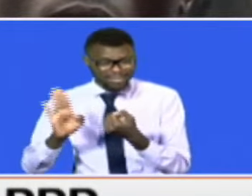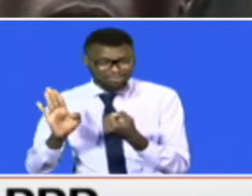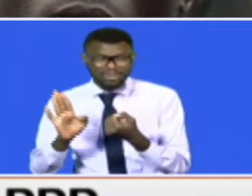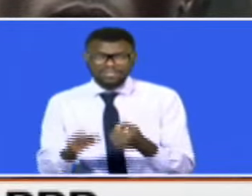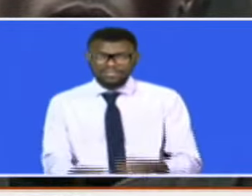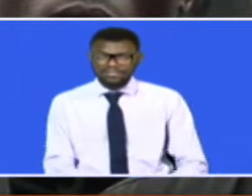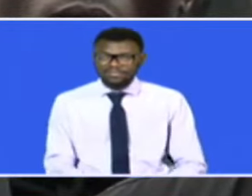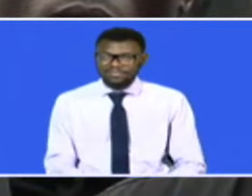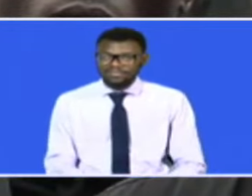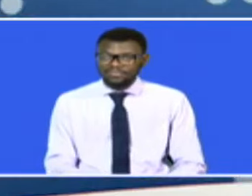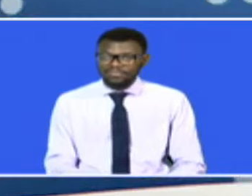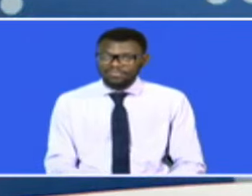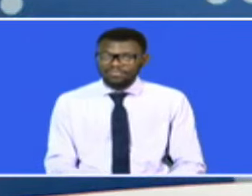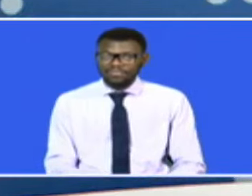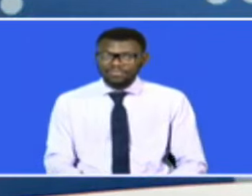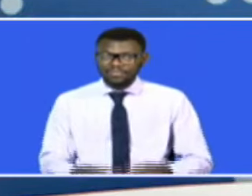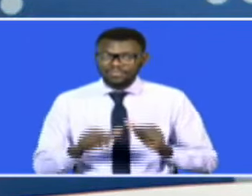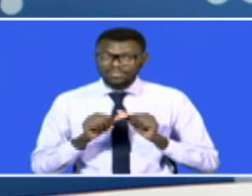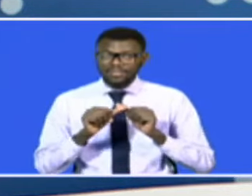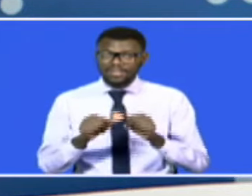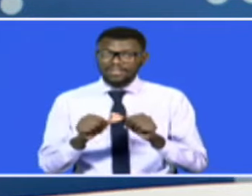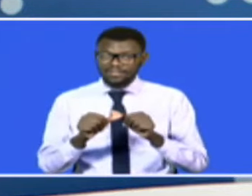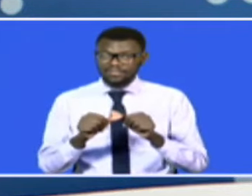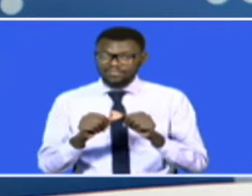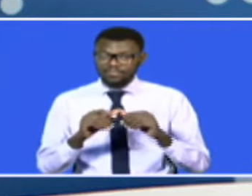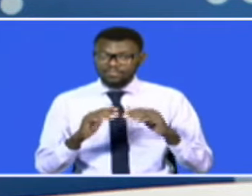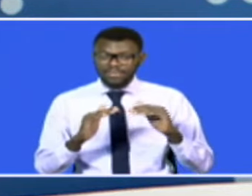billion. Moving on, Equity Group Holdings PLC.